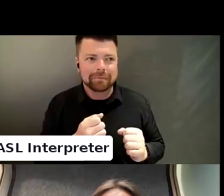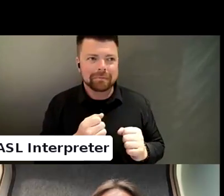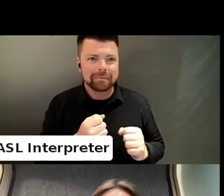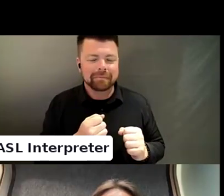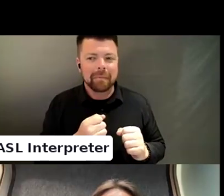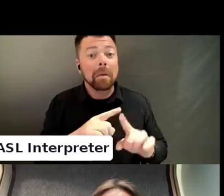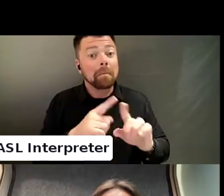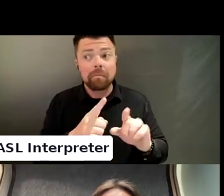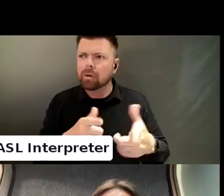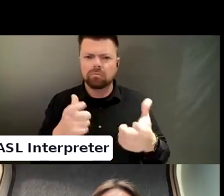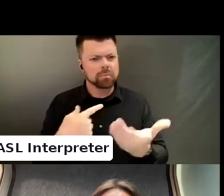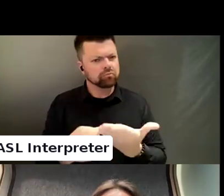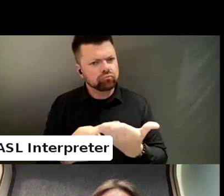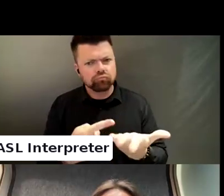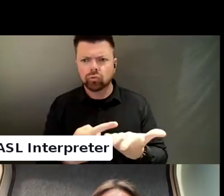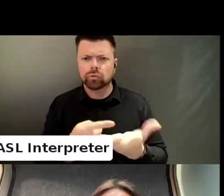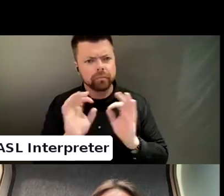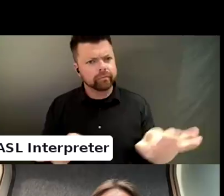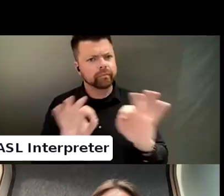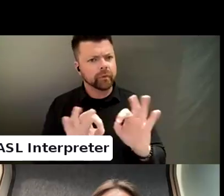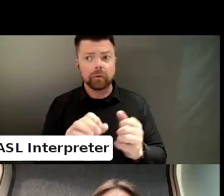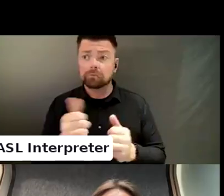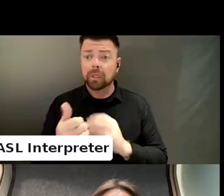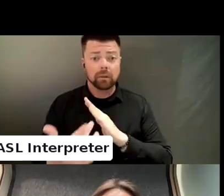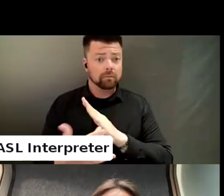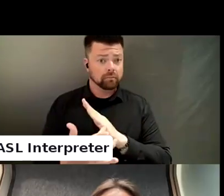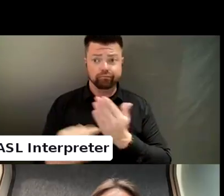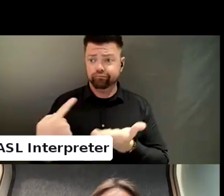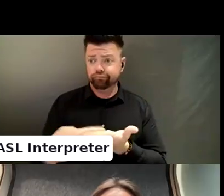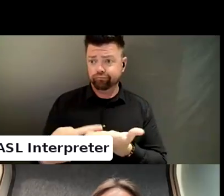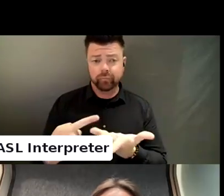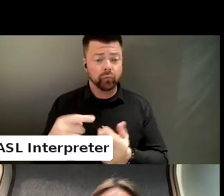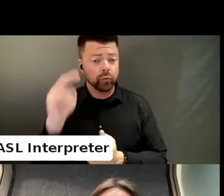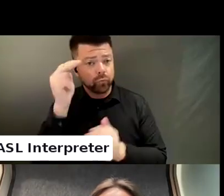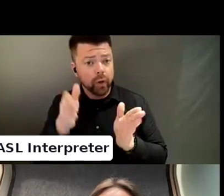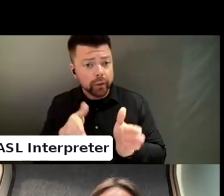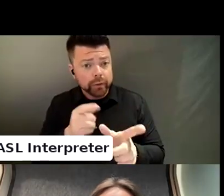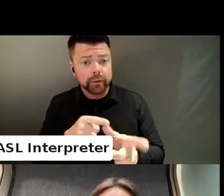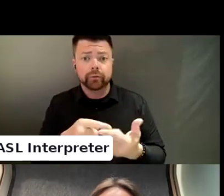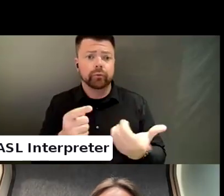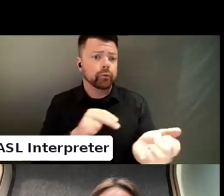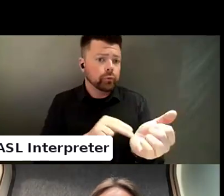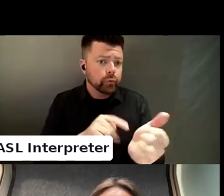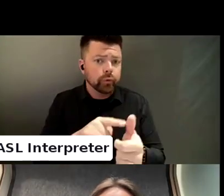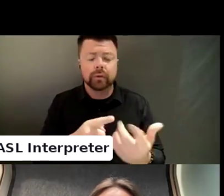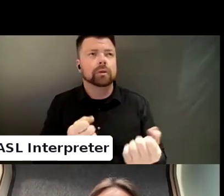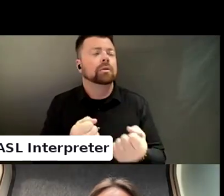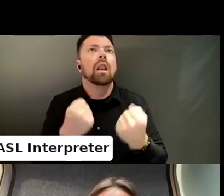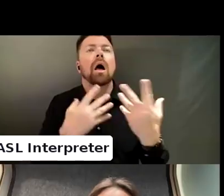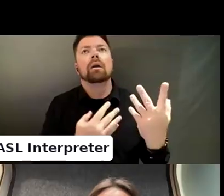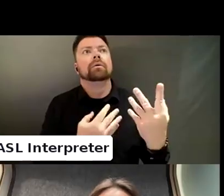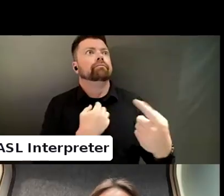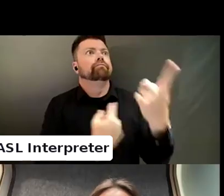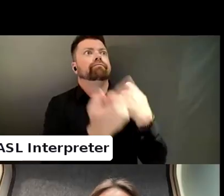are important for any of these implanted technologies, the discussion with the neurologist, the neurosurgeon, and others are one. There's lots of questions